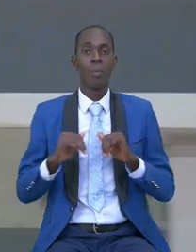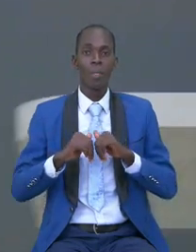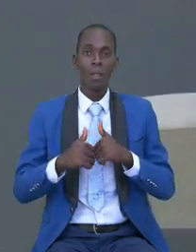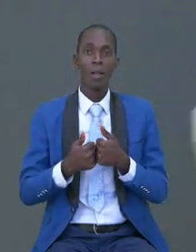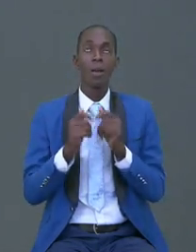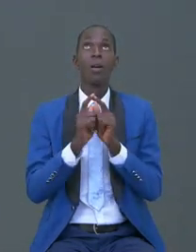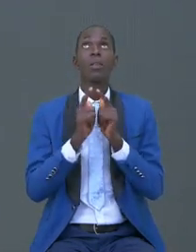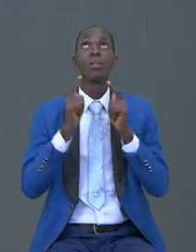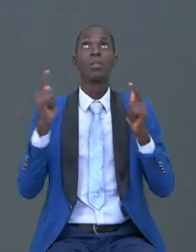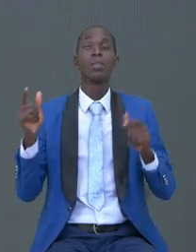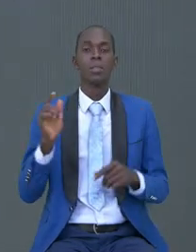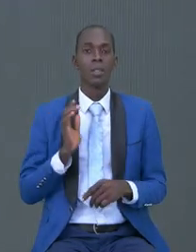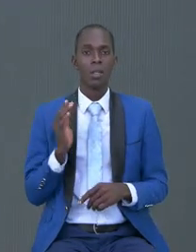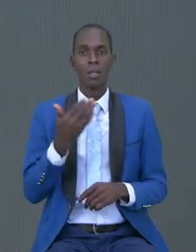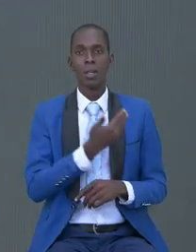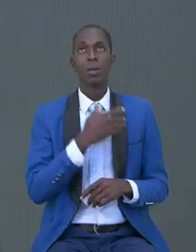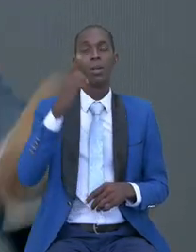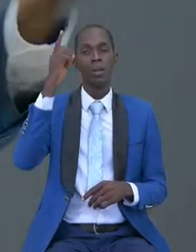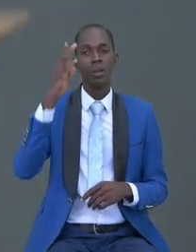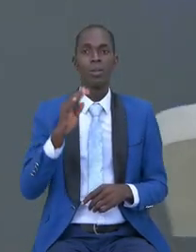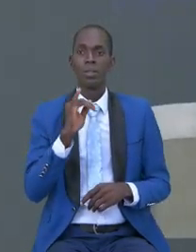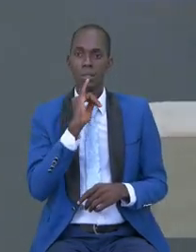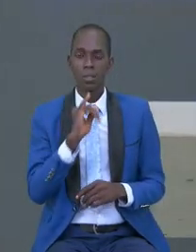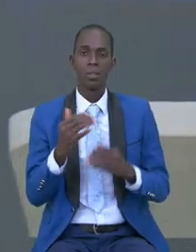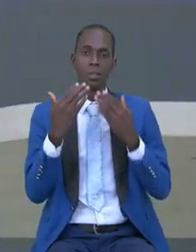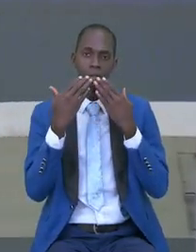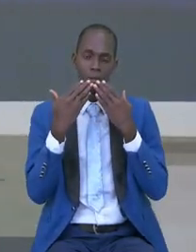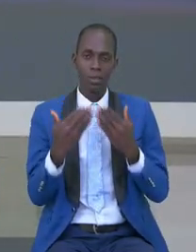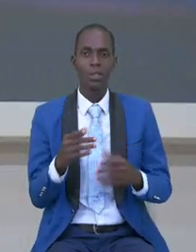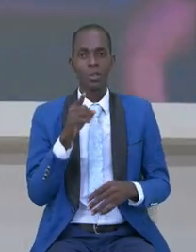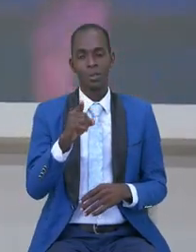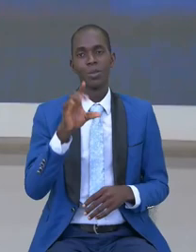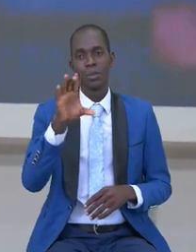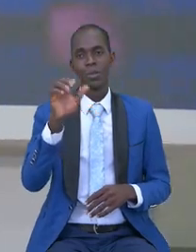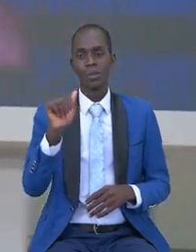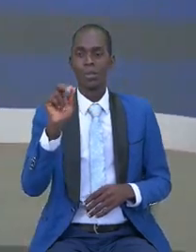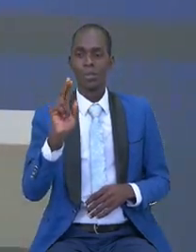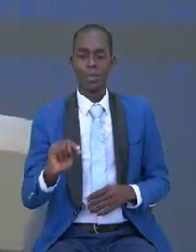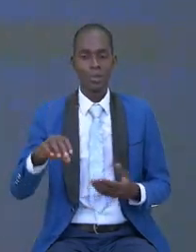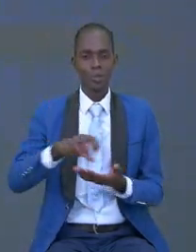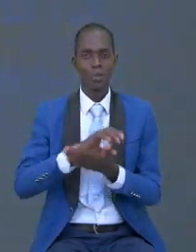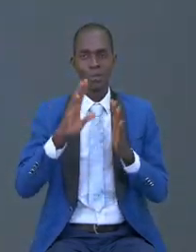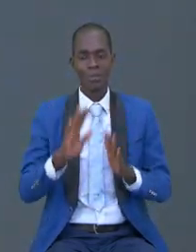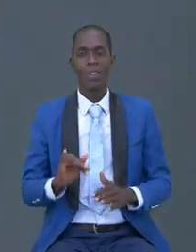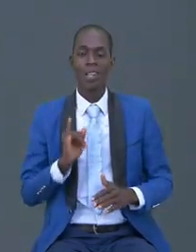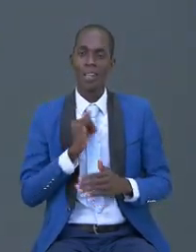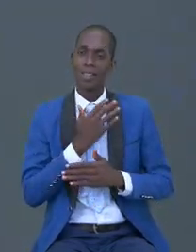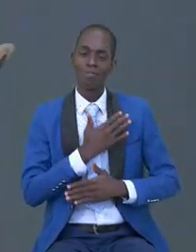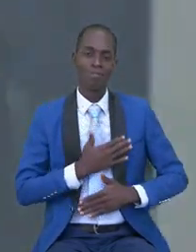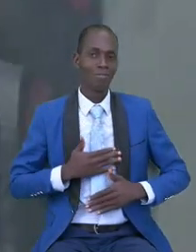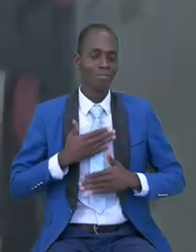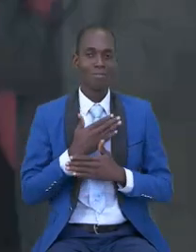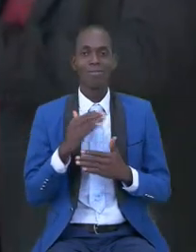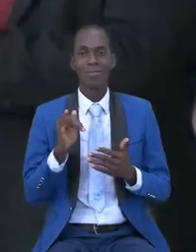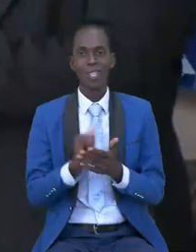great our God is. Thank you, can choir. I enjoyed how